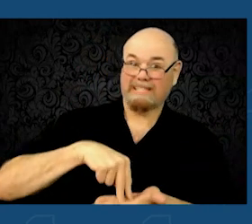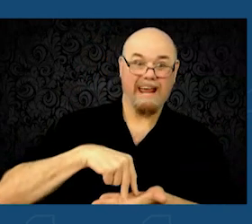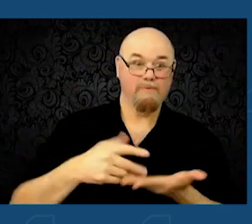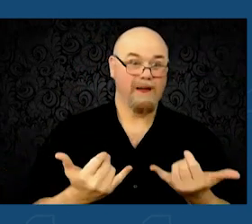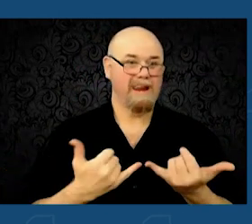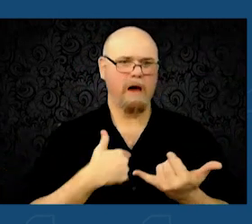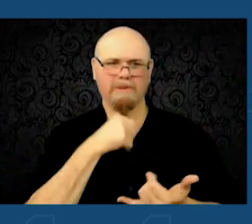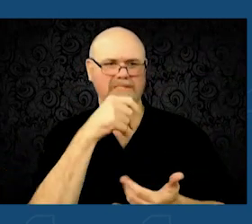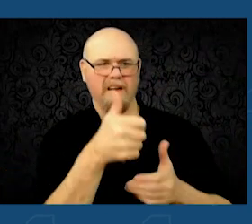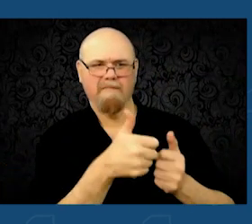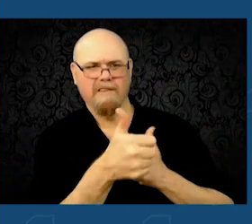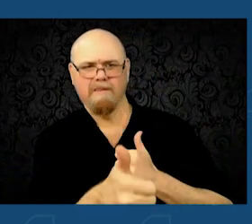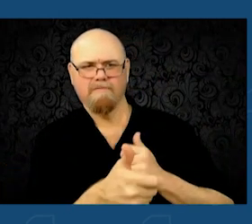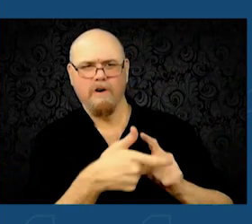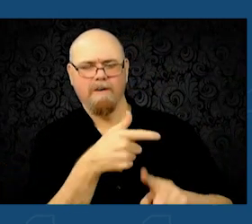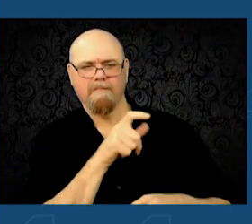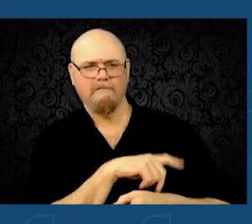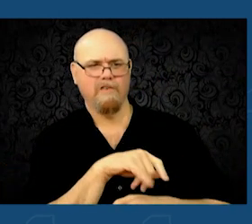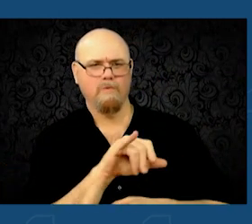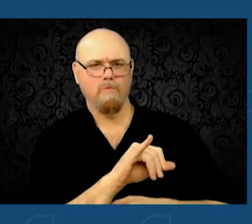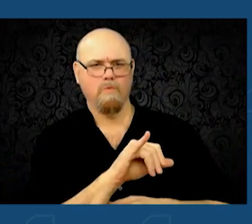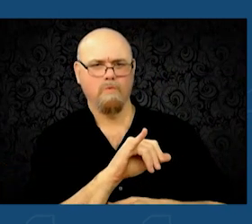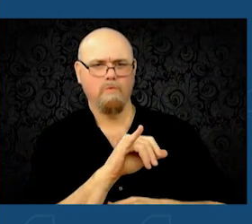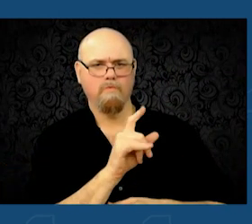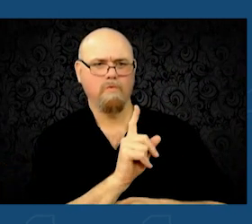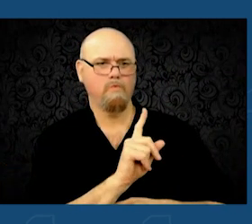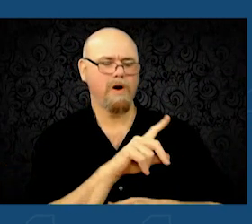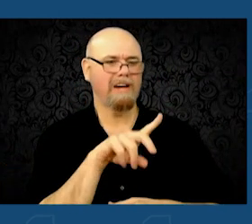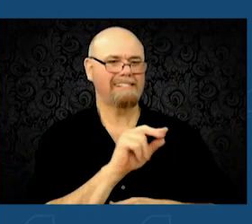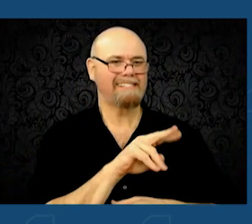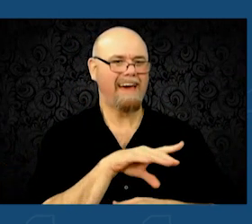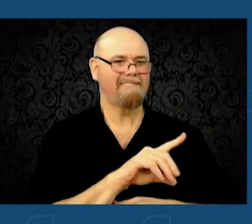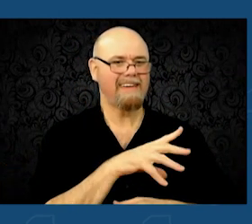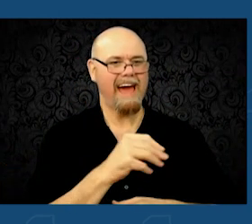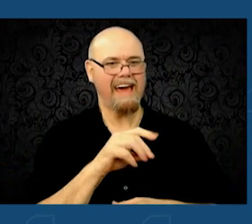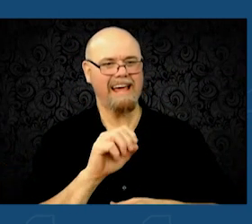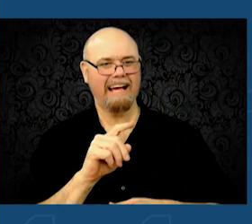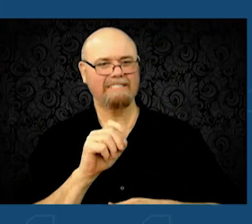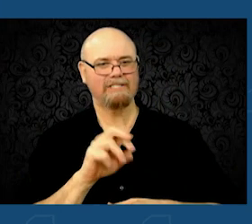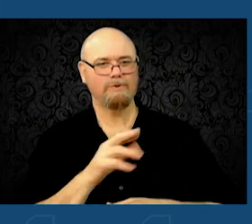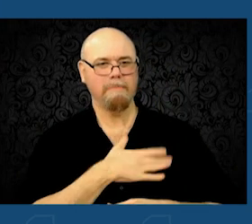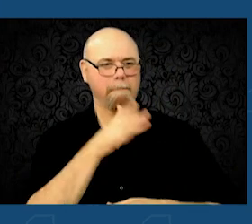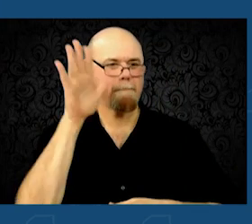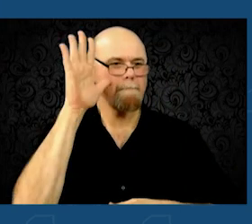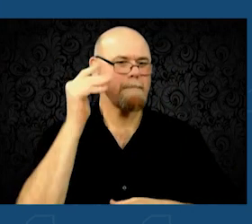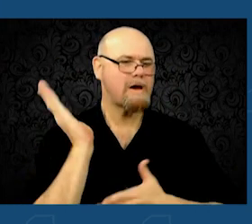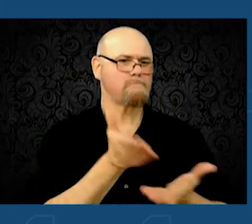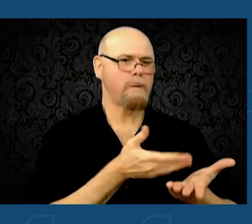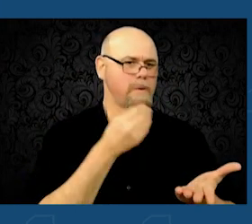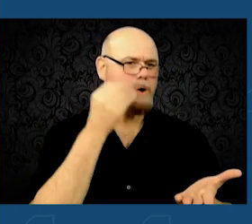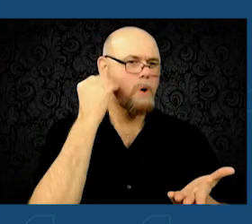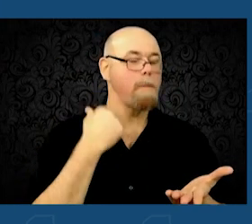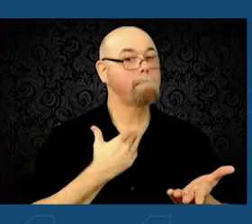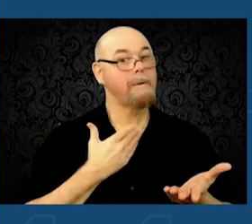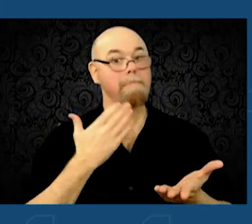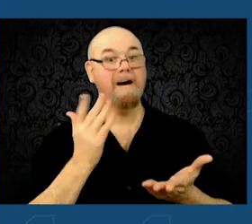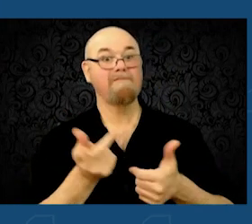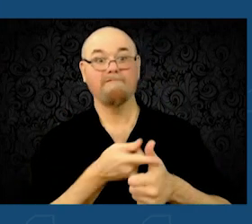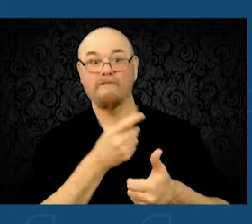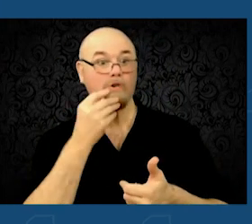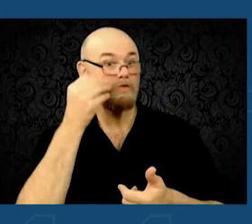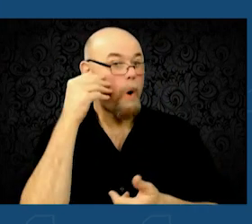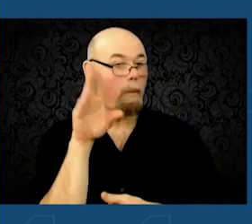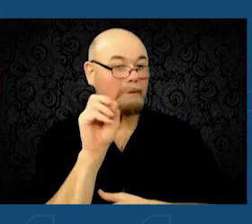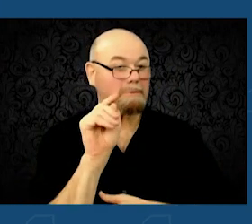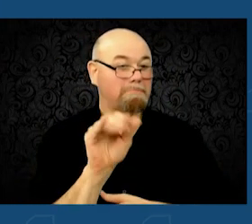where David and Esther Rivera brought me home when I was born. My first home was on Busty Avenue, just a few blocks